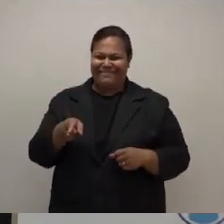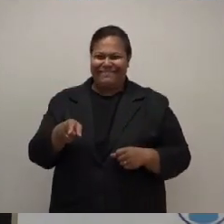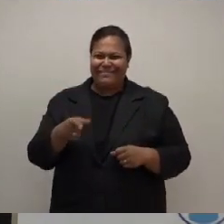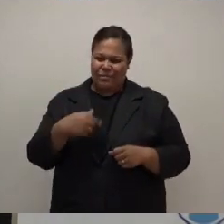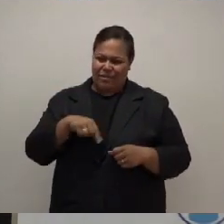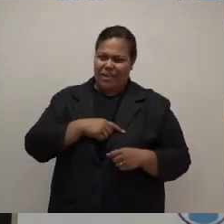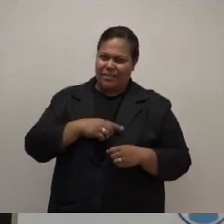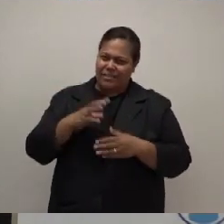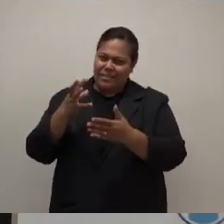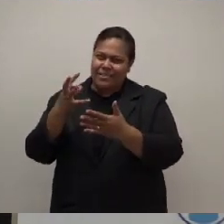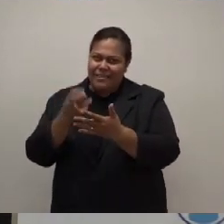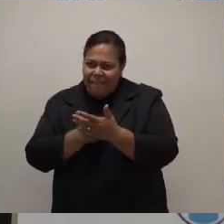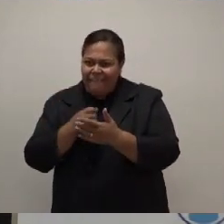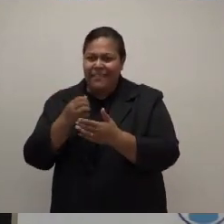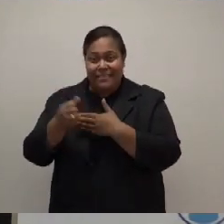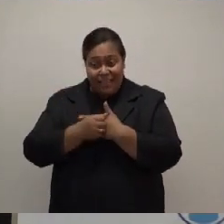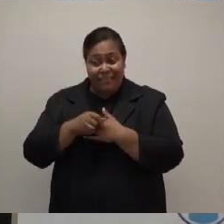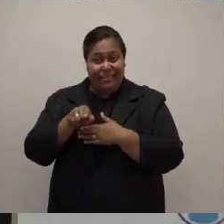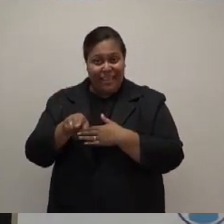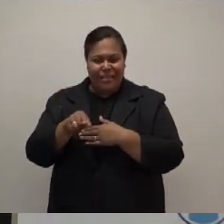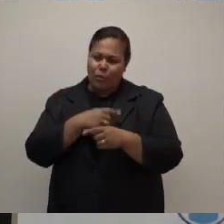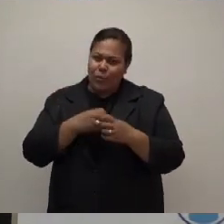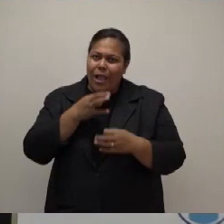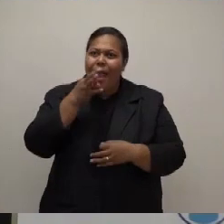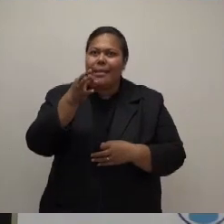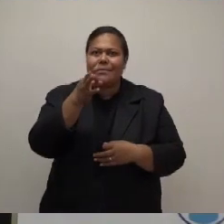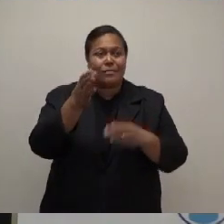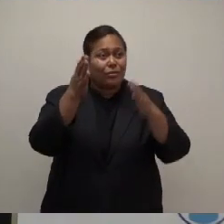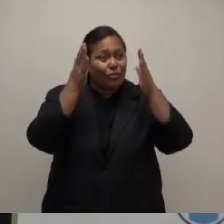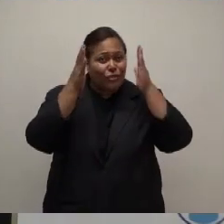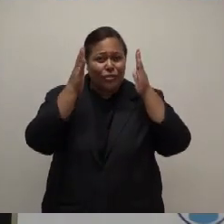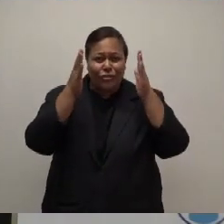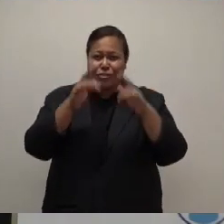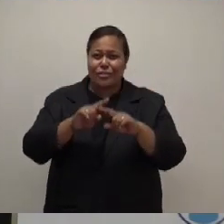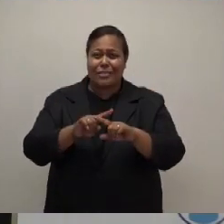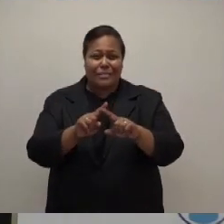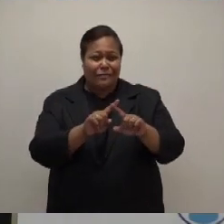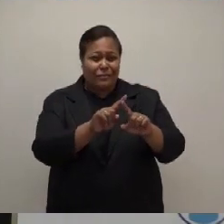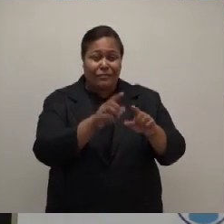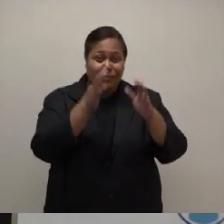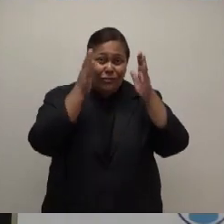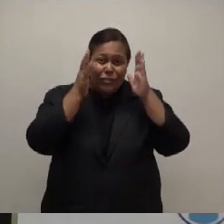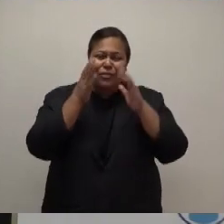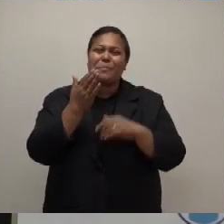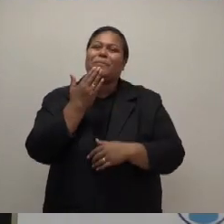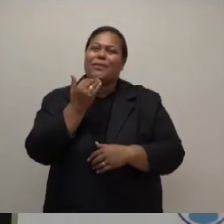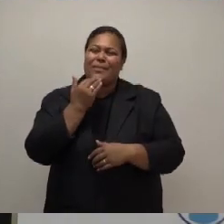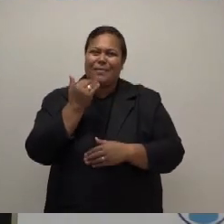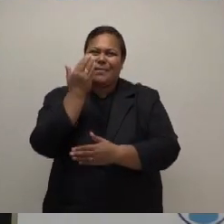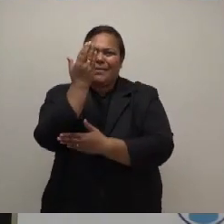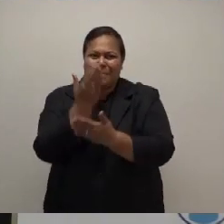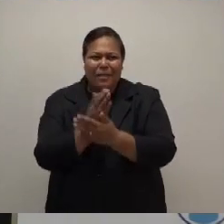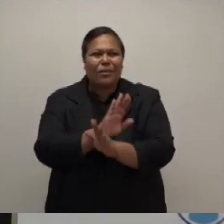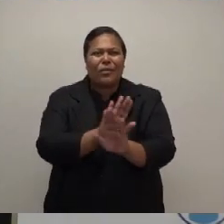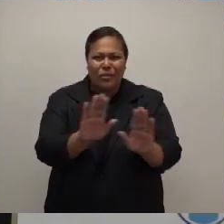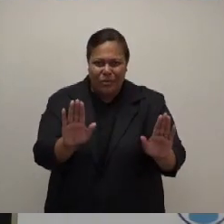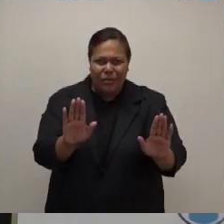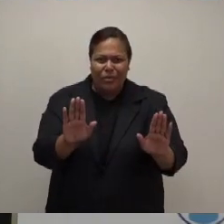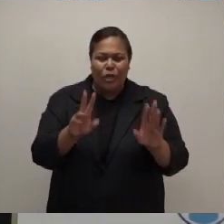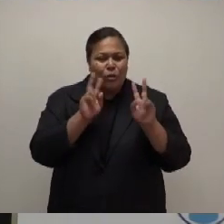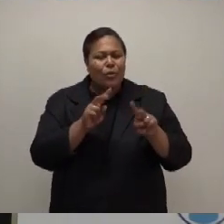each church, mosque and temple to share the burden of responsibility and look after your